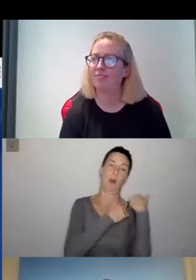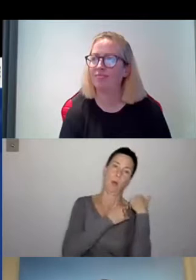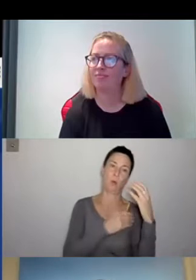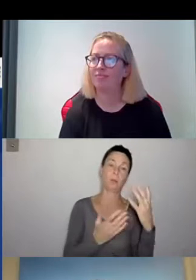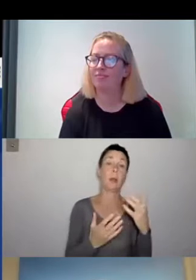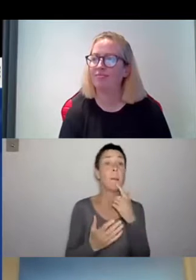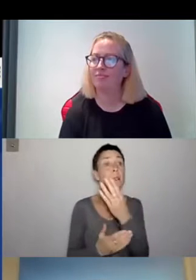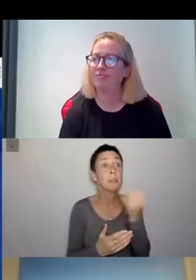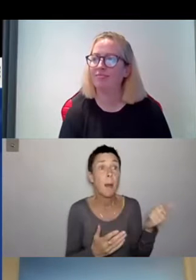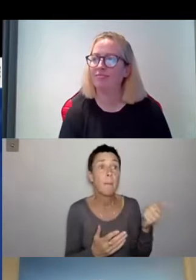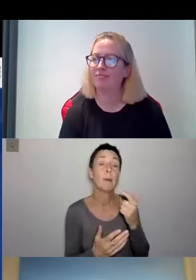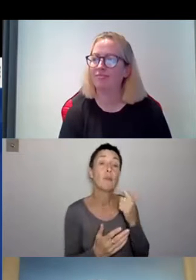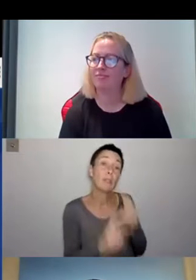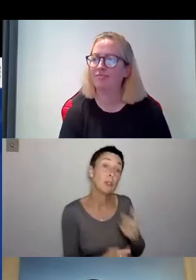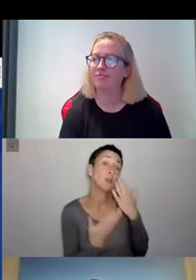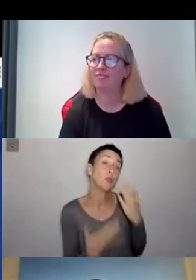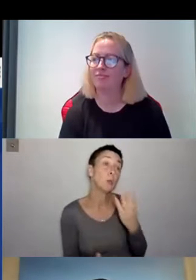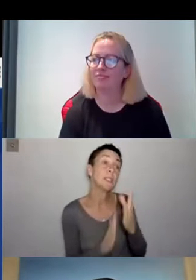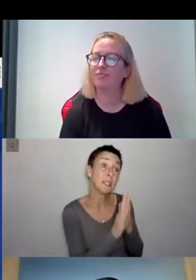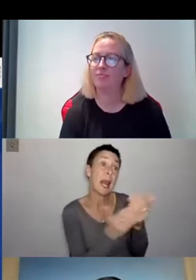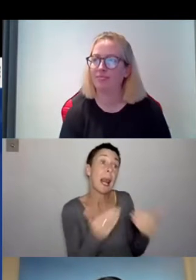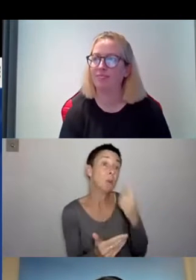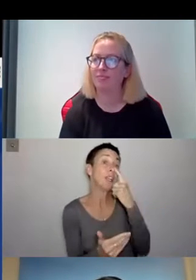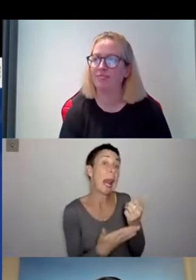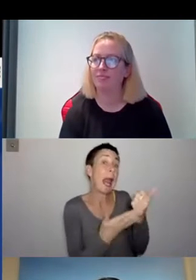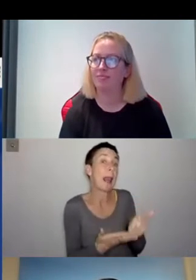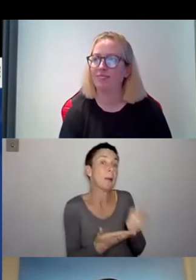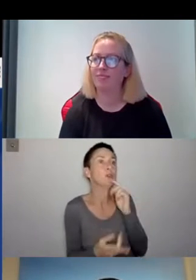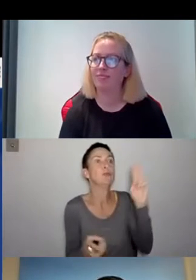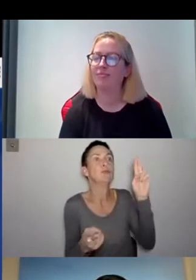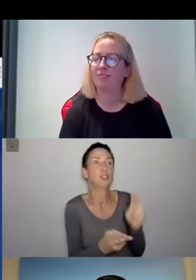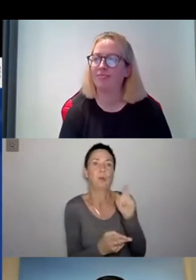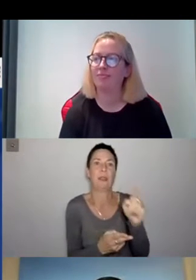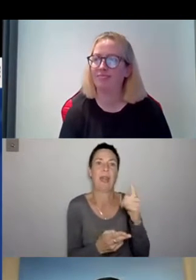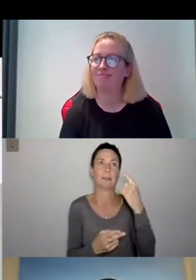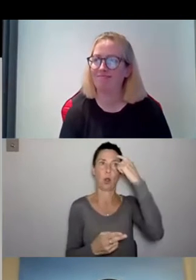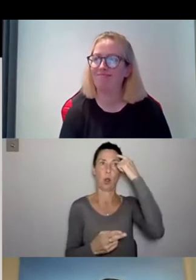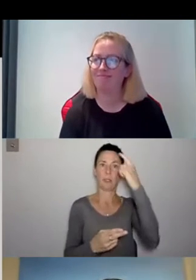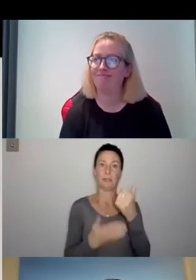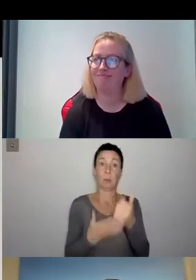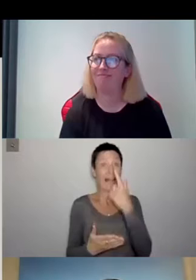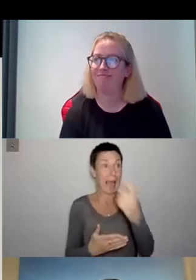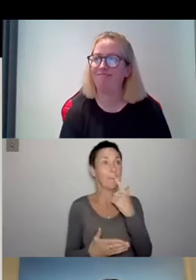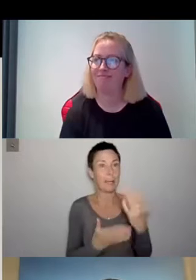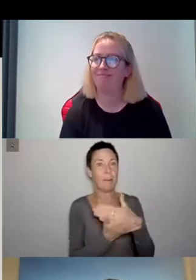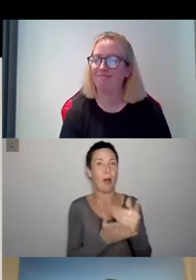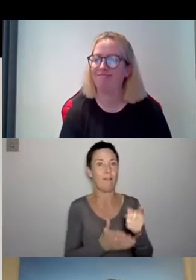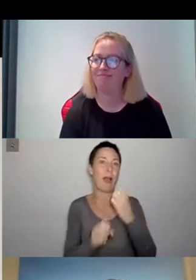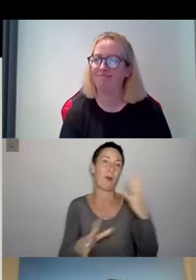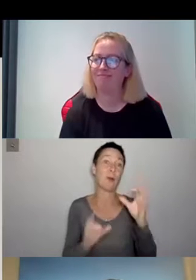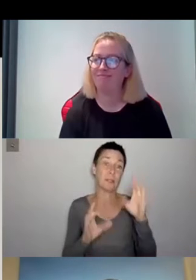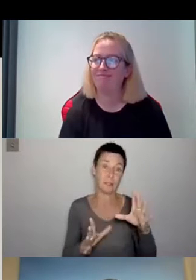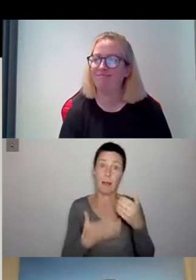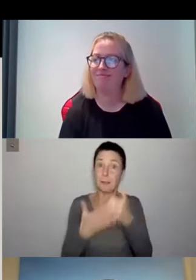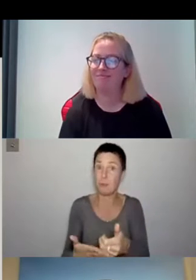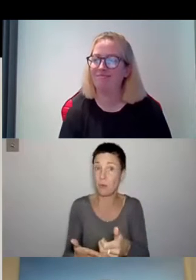language can help with reducing cognitive load and can indeed be part of the Gold Star support. But there is